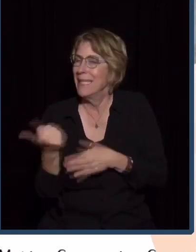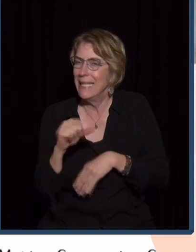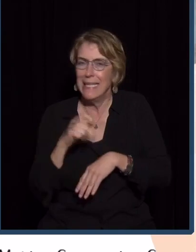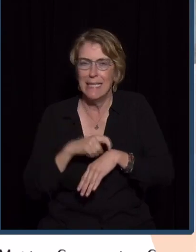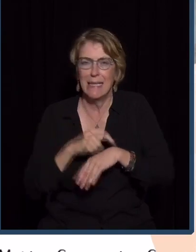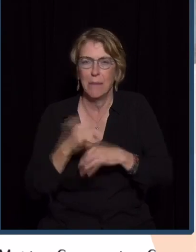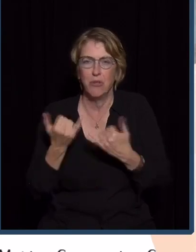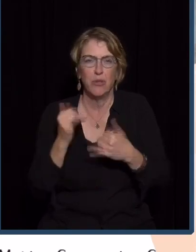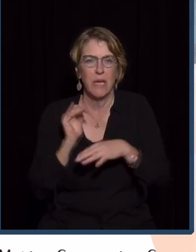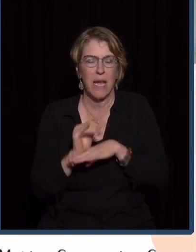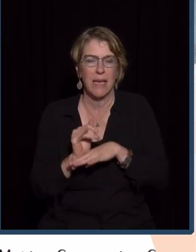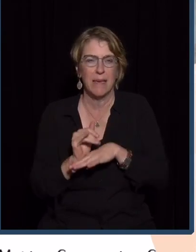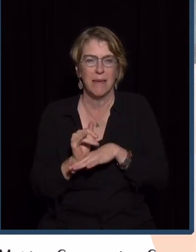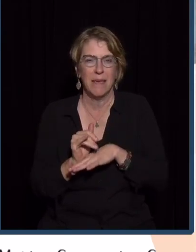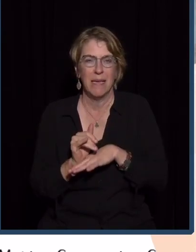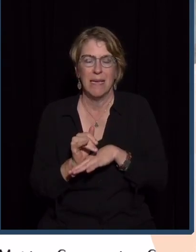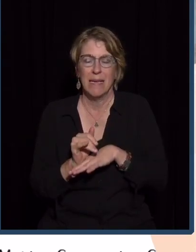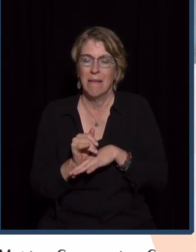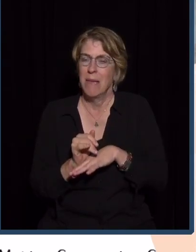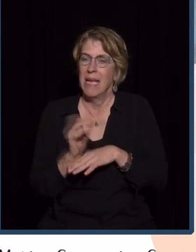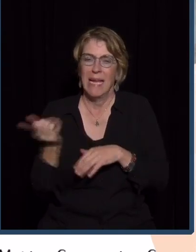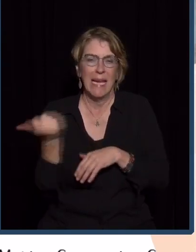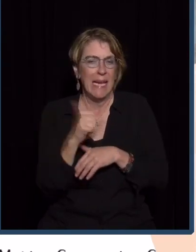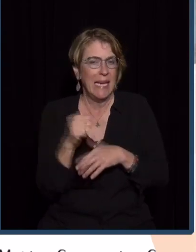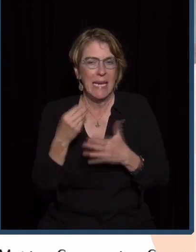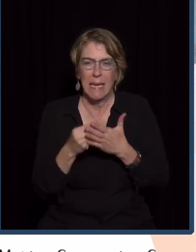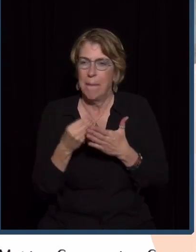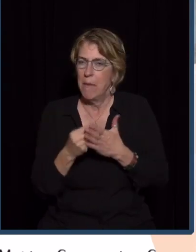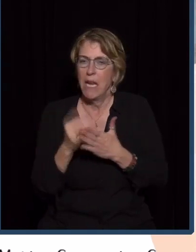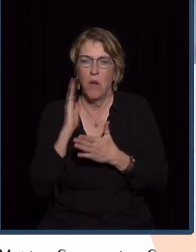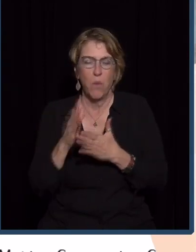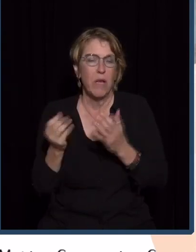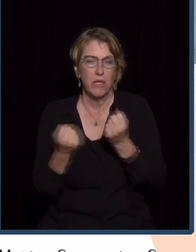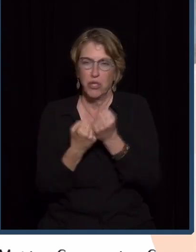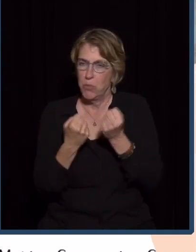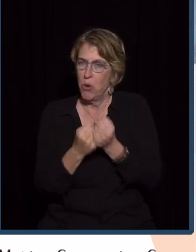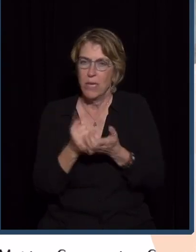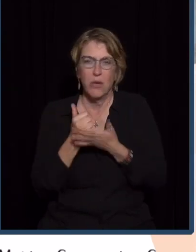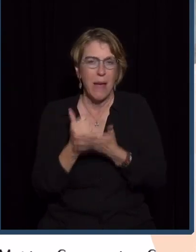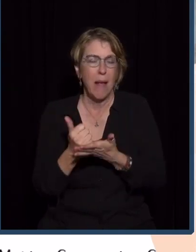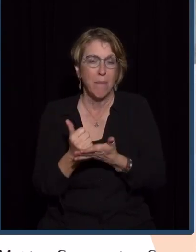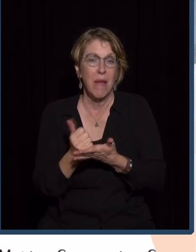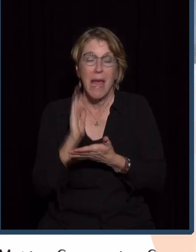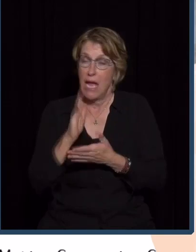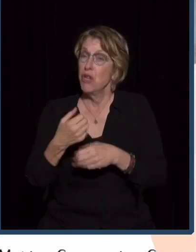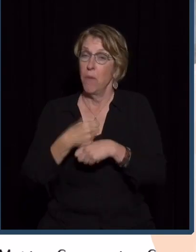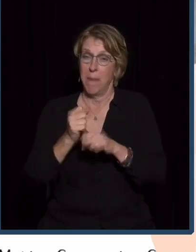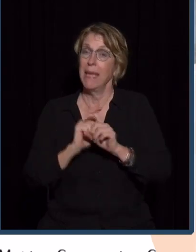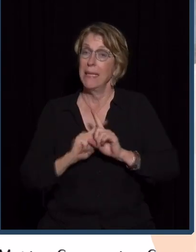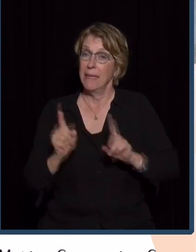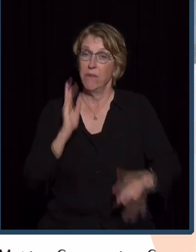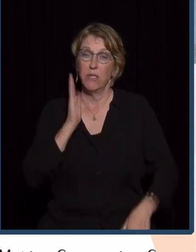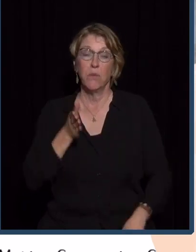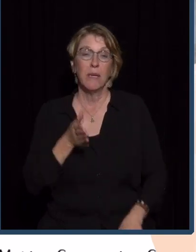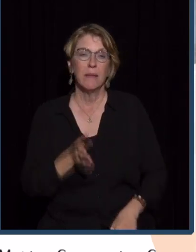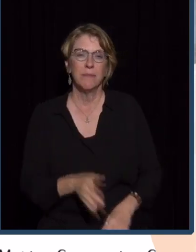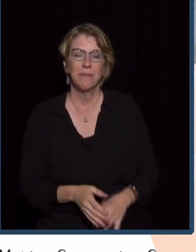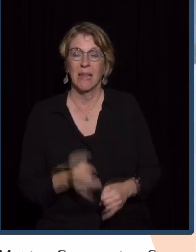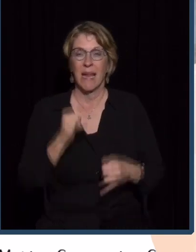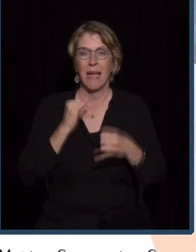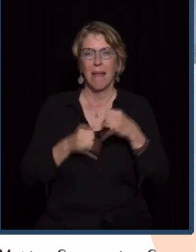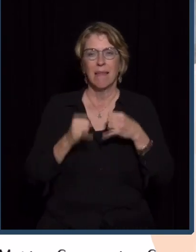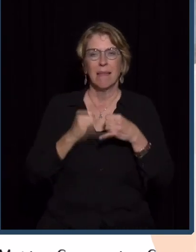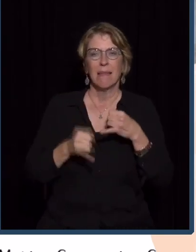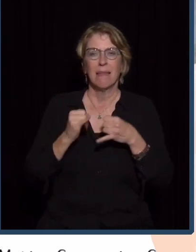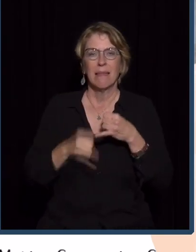and every single bit that you put forward helps. Really, you are here to make a difference, and we're so glad you're with us. And lastly, I would